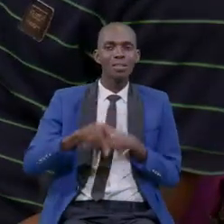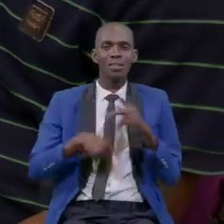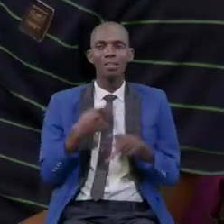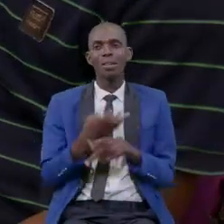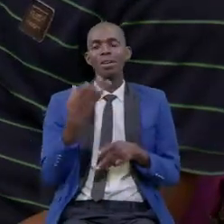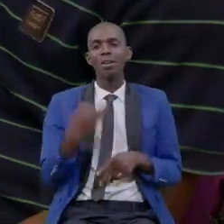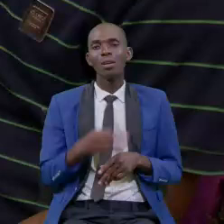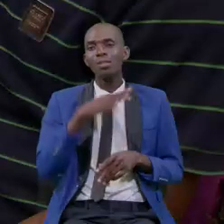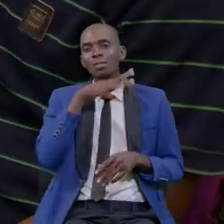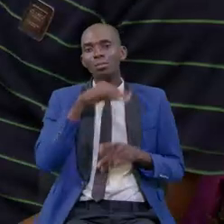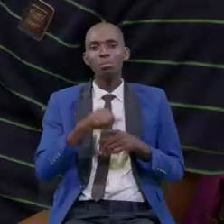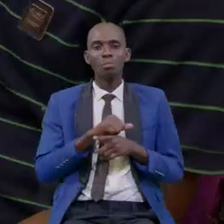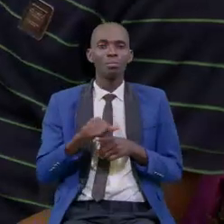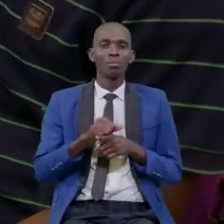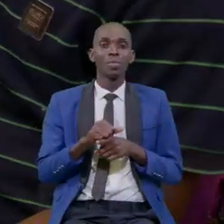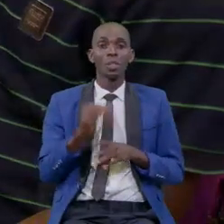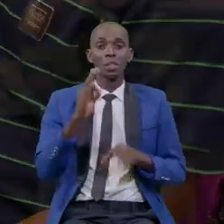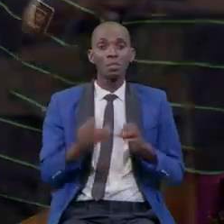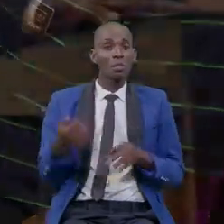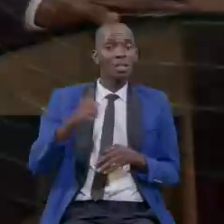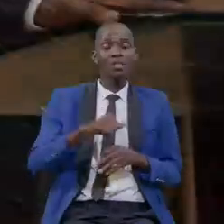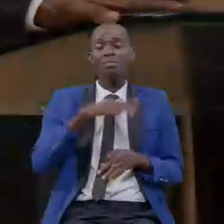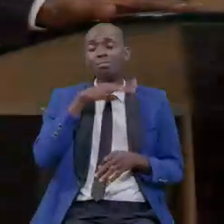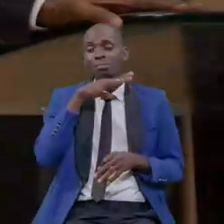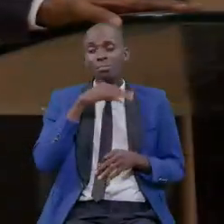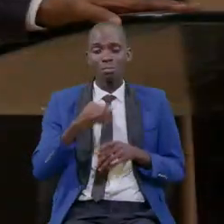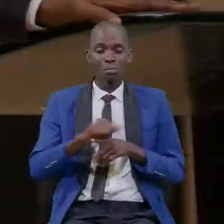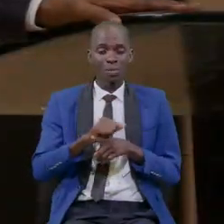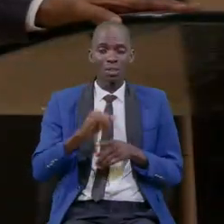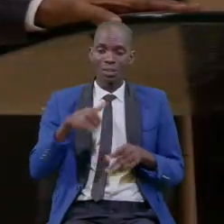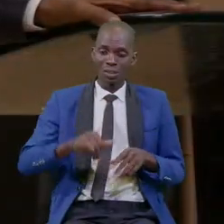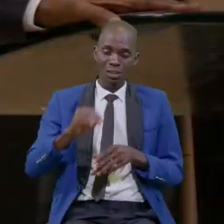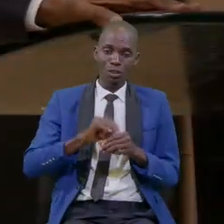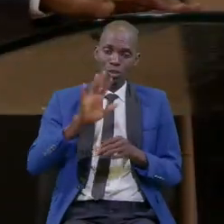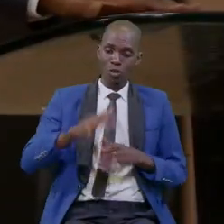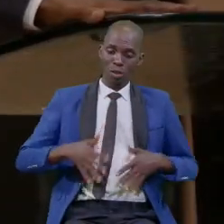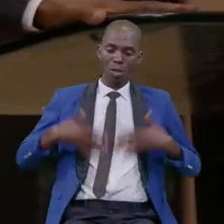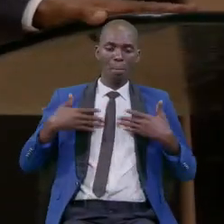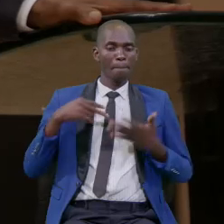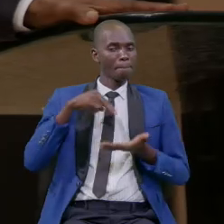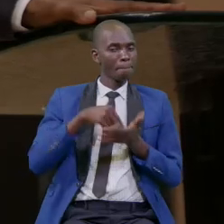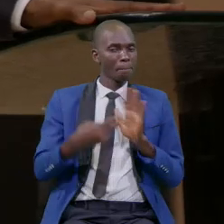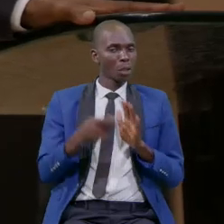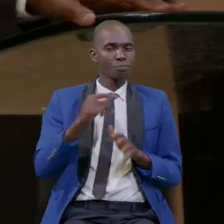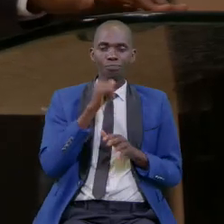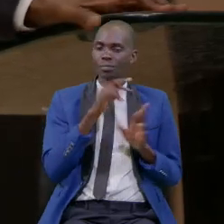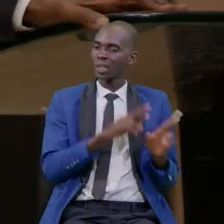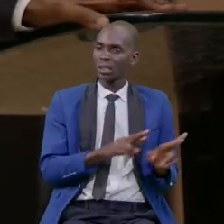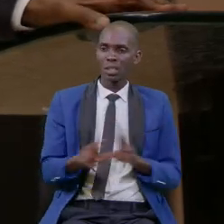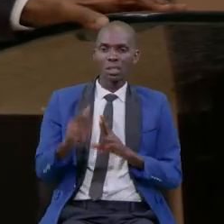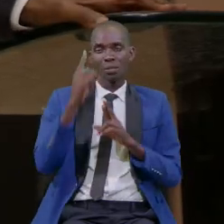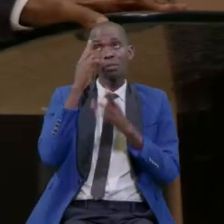flesh is still in our lives, we're not ready for heaven. We must be